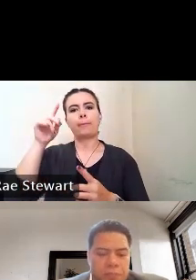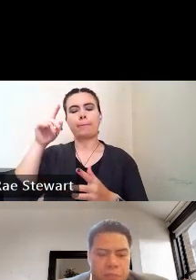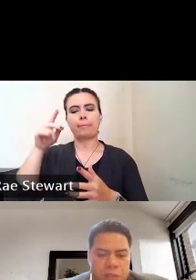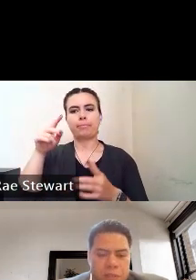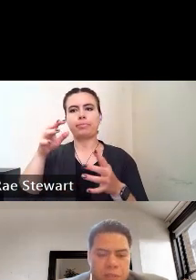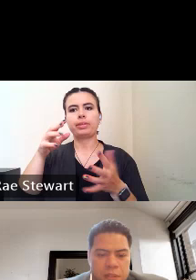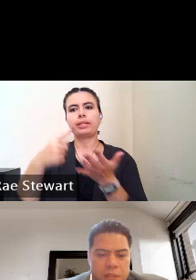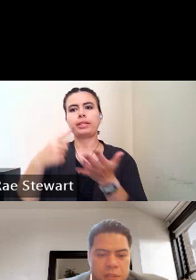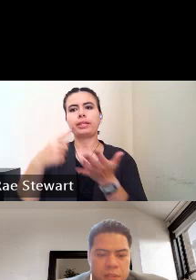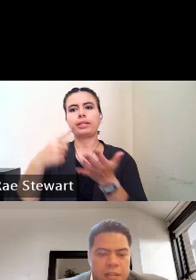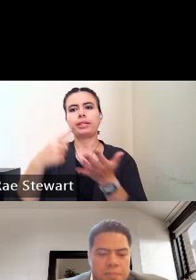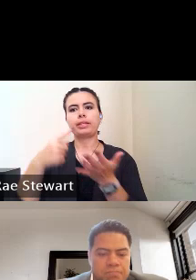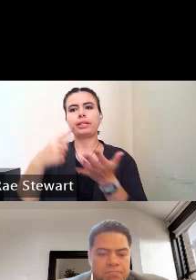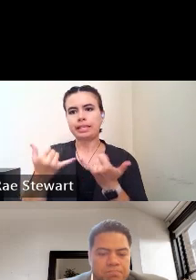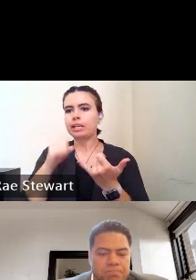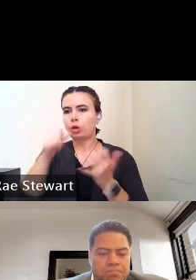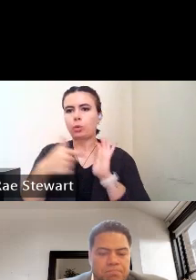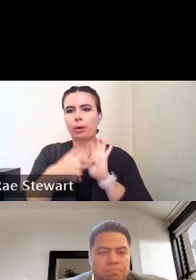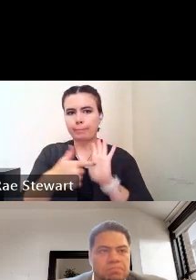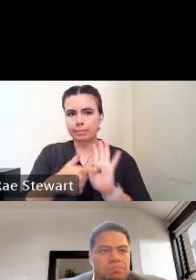partners. Go to the next slide.